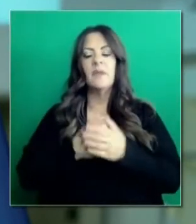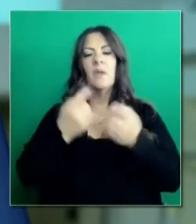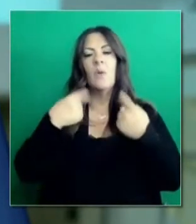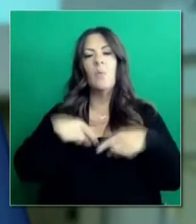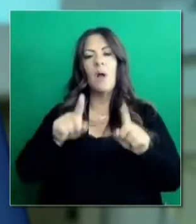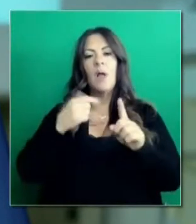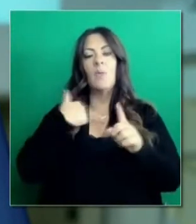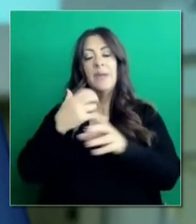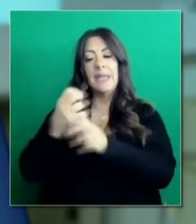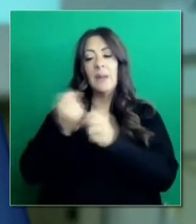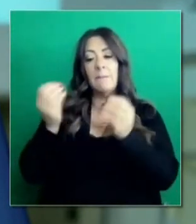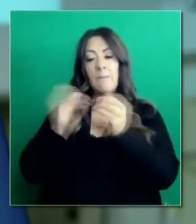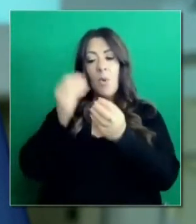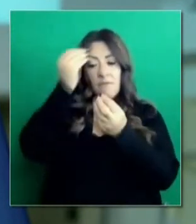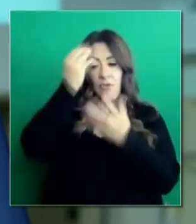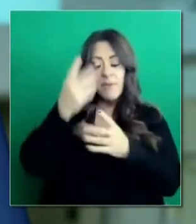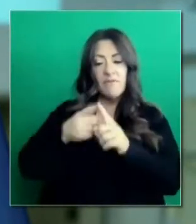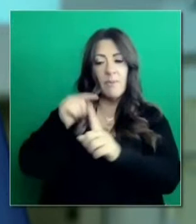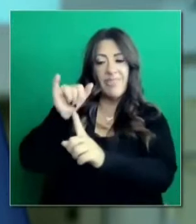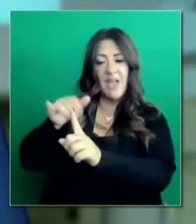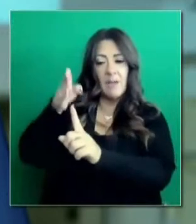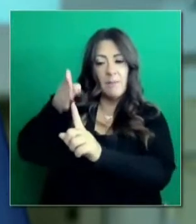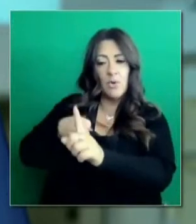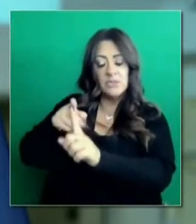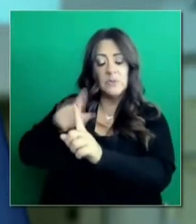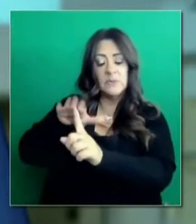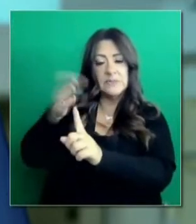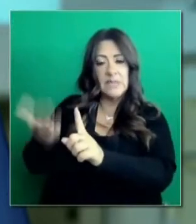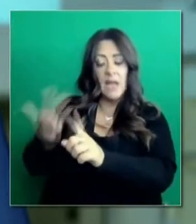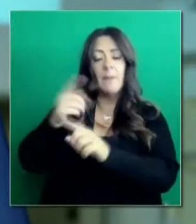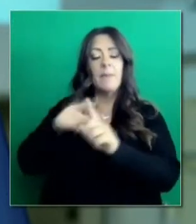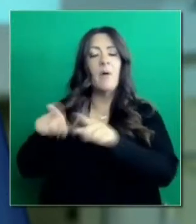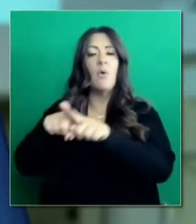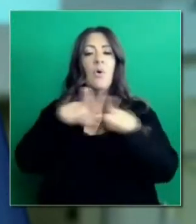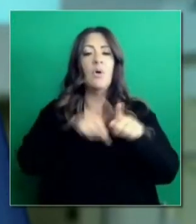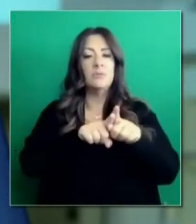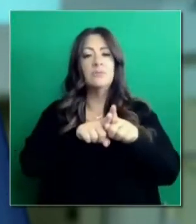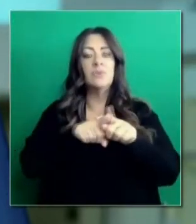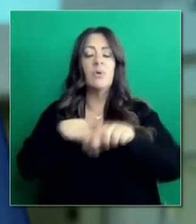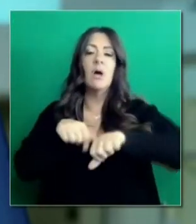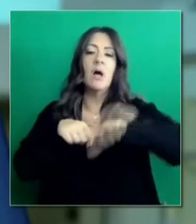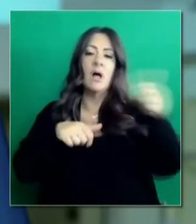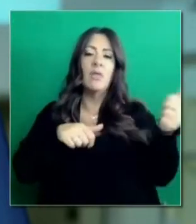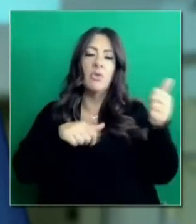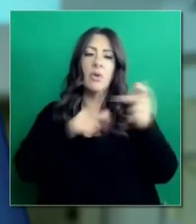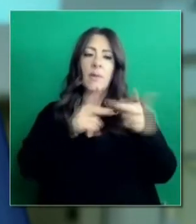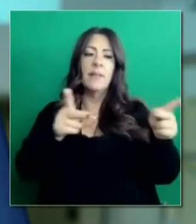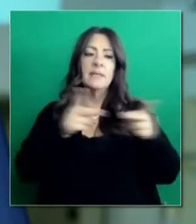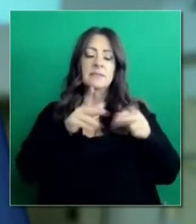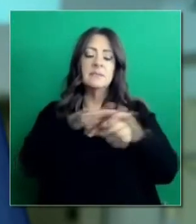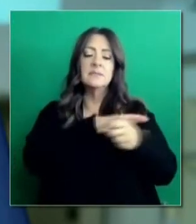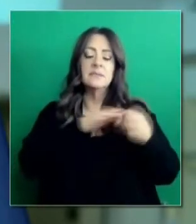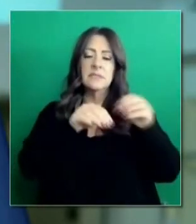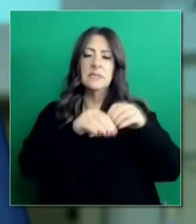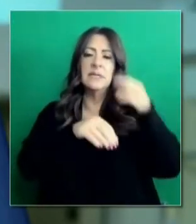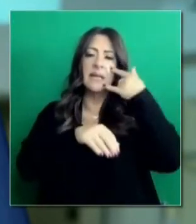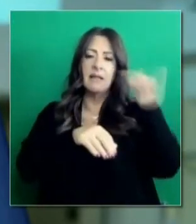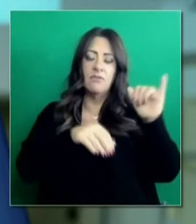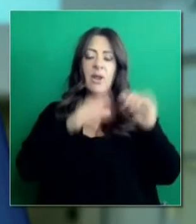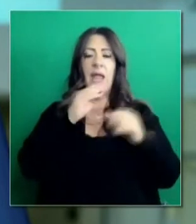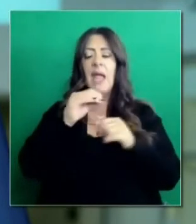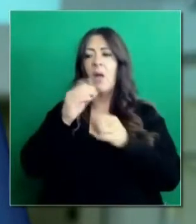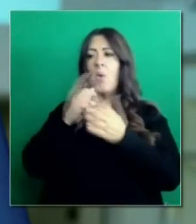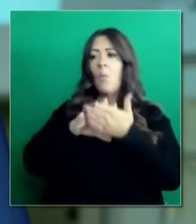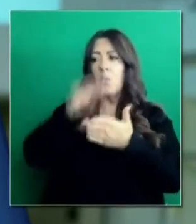Placer County situation, but other reactions across the state, across the nation, sharing that very publicly, sharing